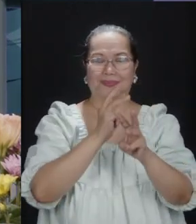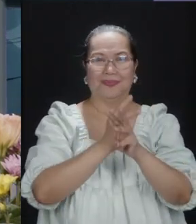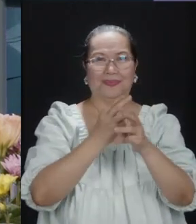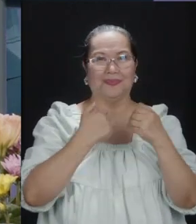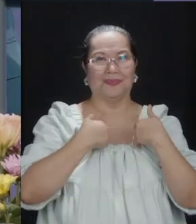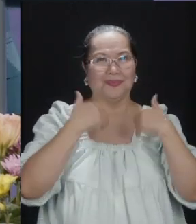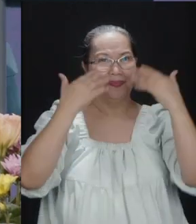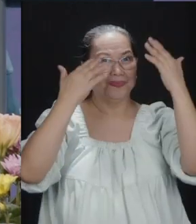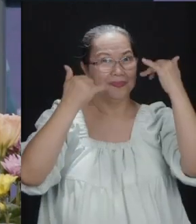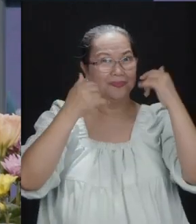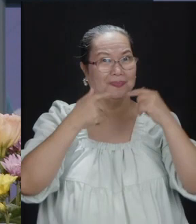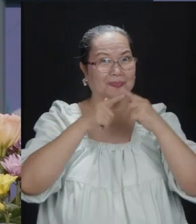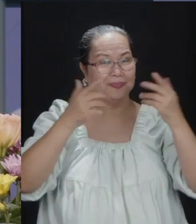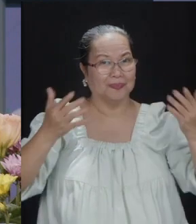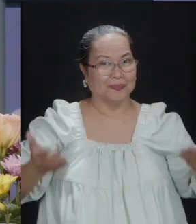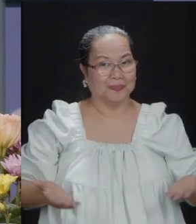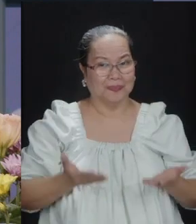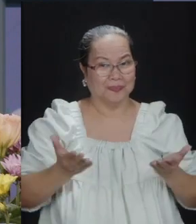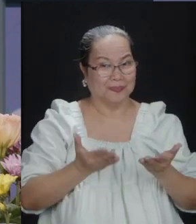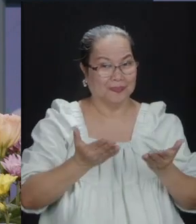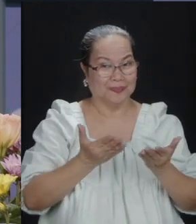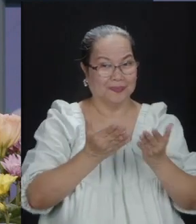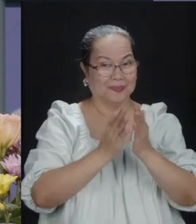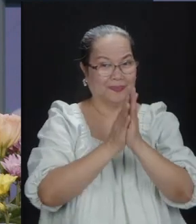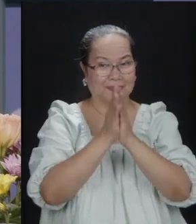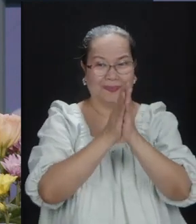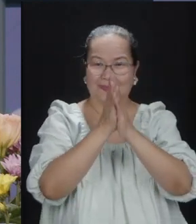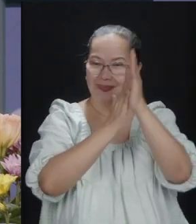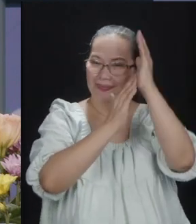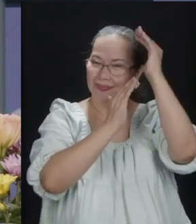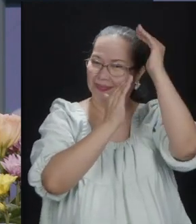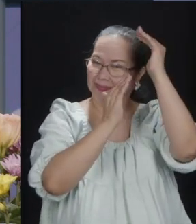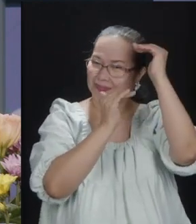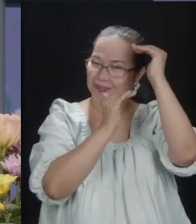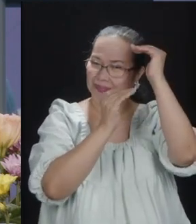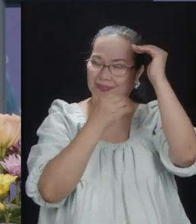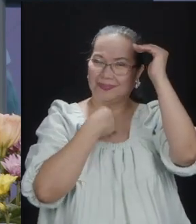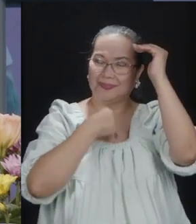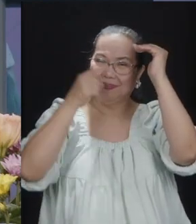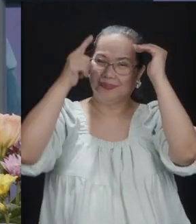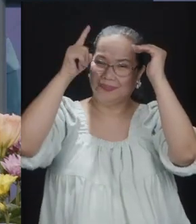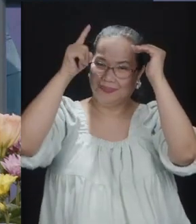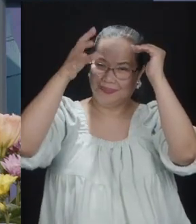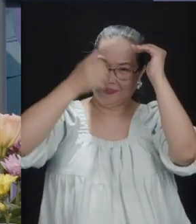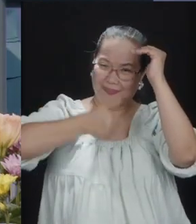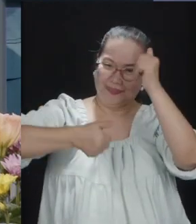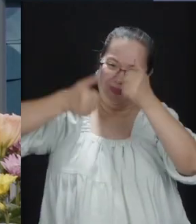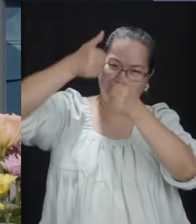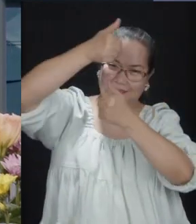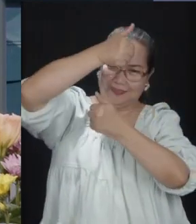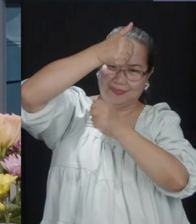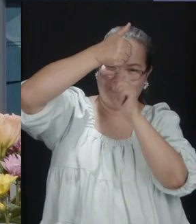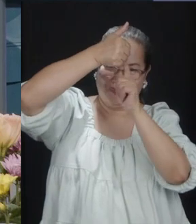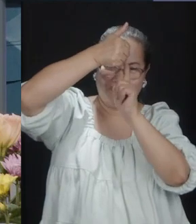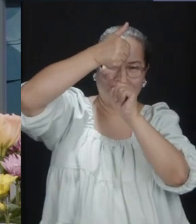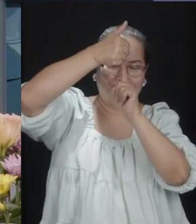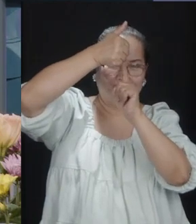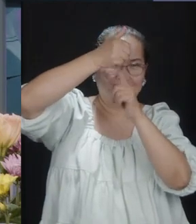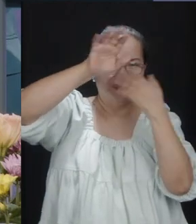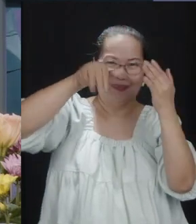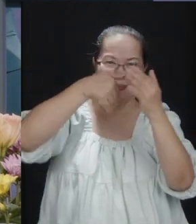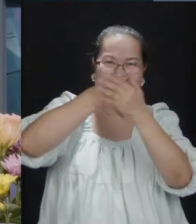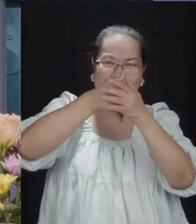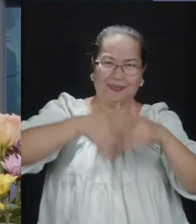hope will steer hope in us. God is sovereign over the lives of individuals and